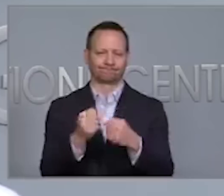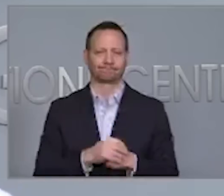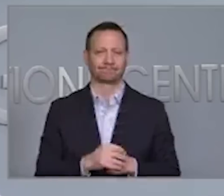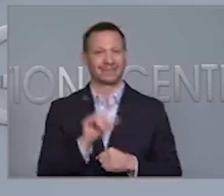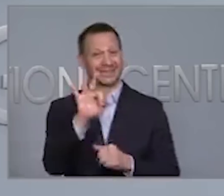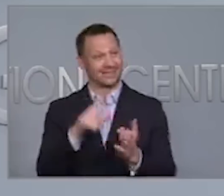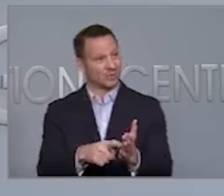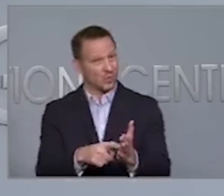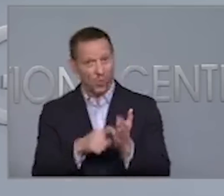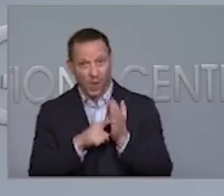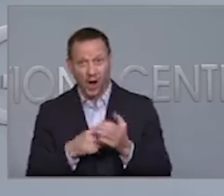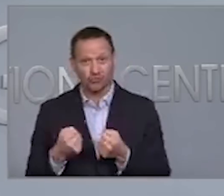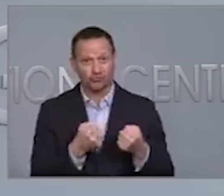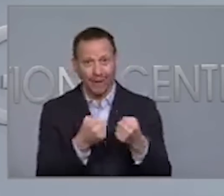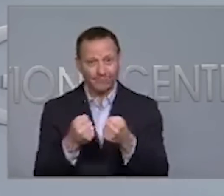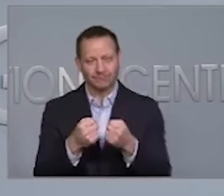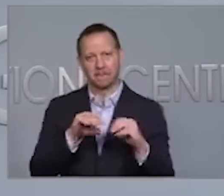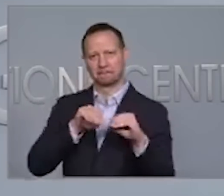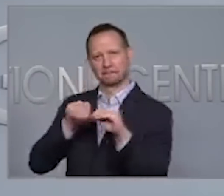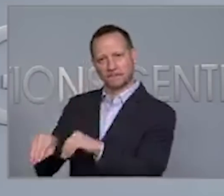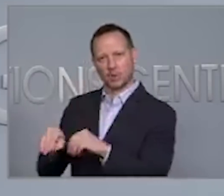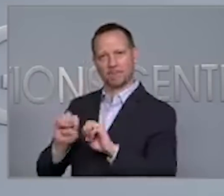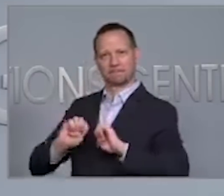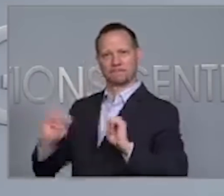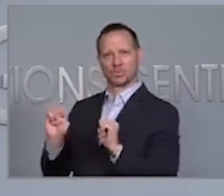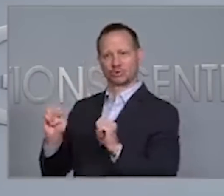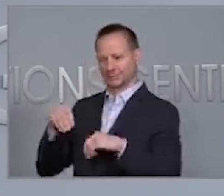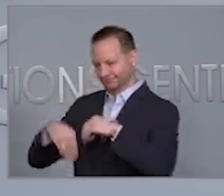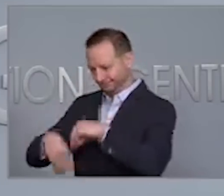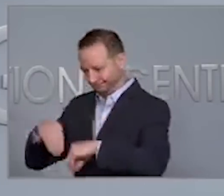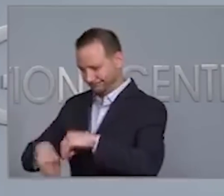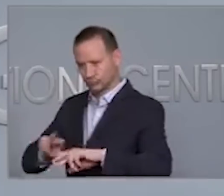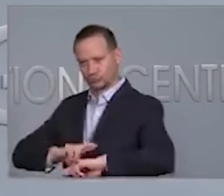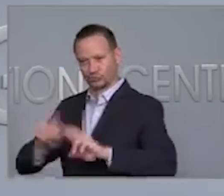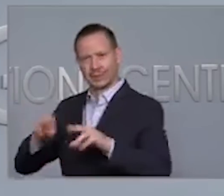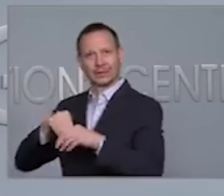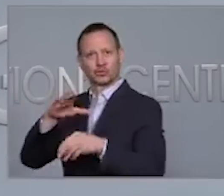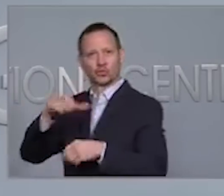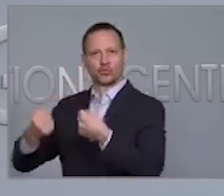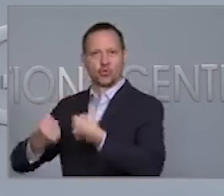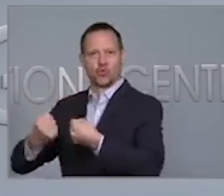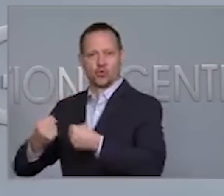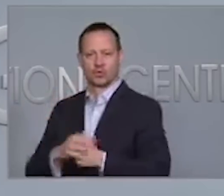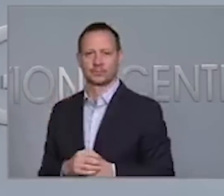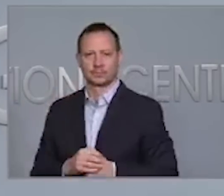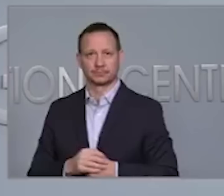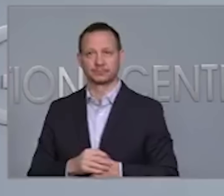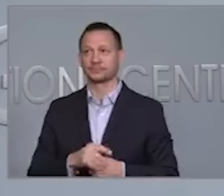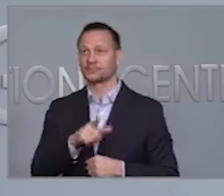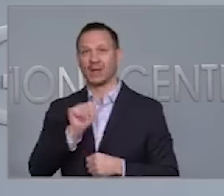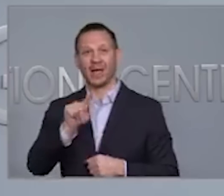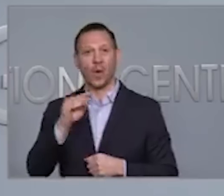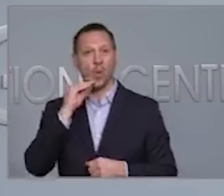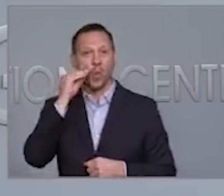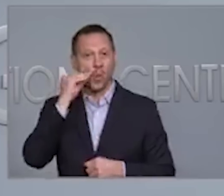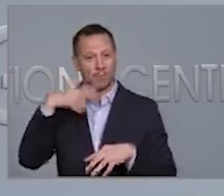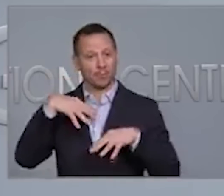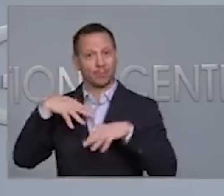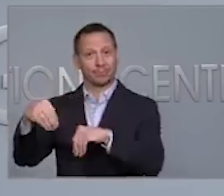an emergency kit in your vehicle. If your power goes out today or overnight, keep these safety tips in